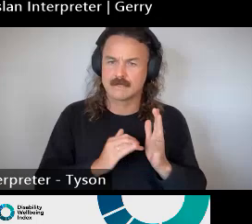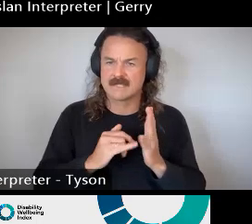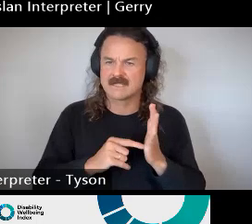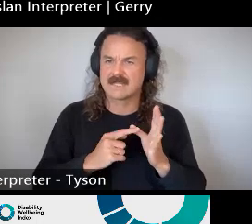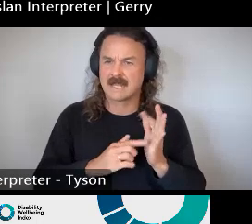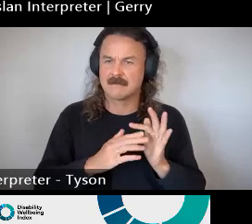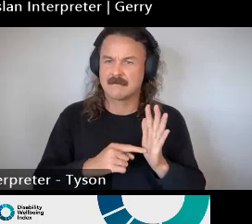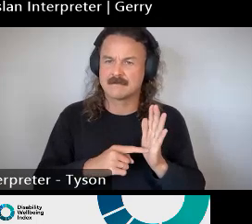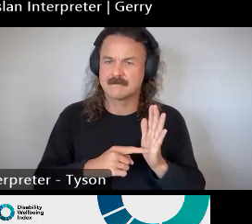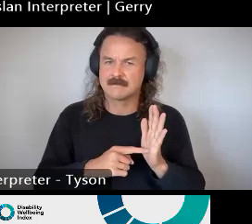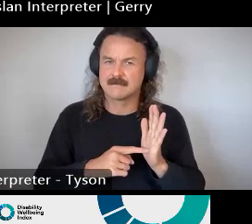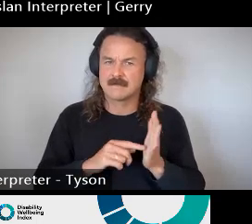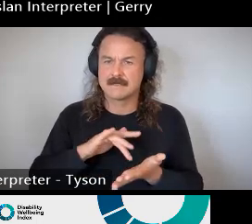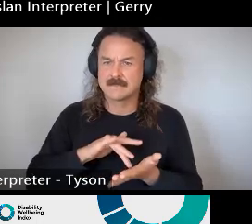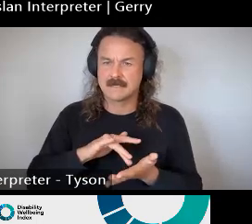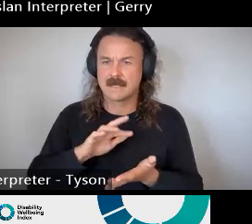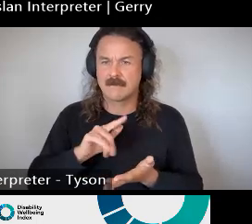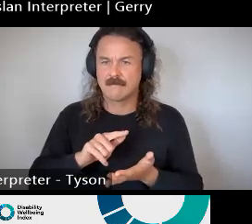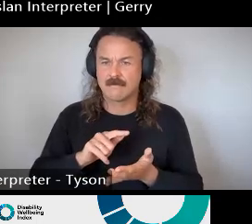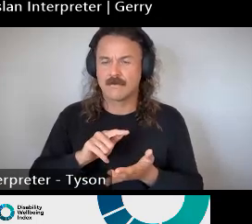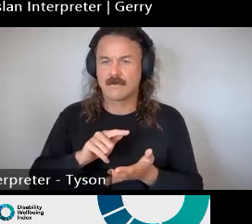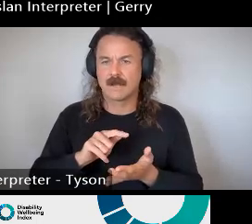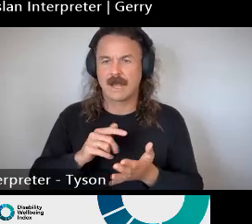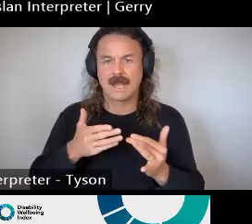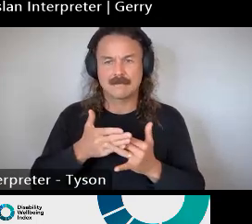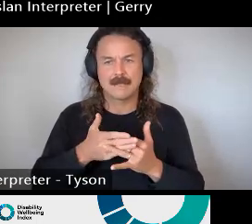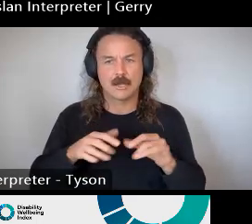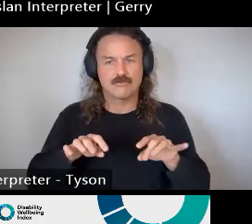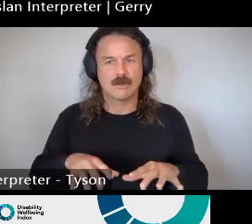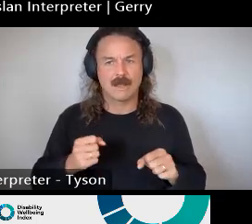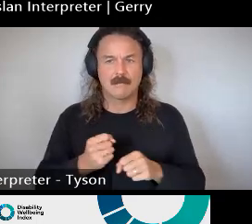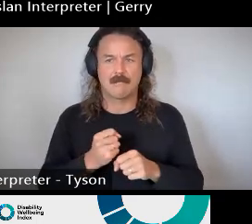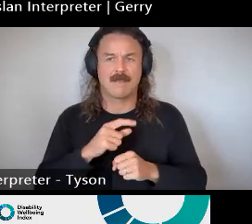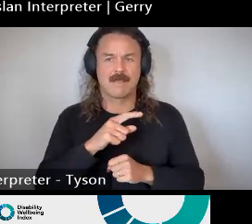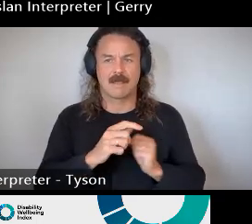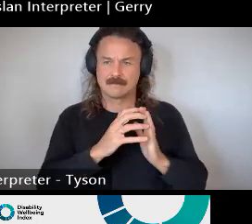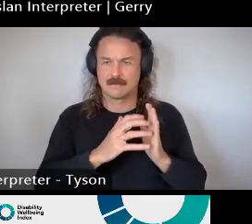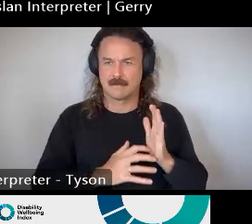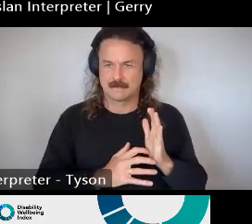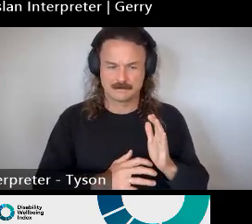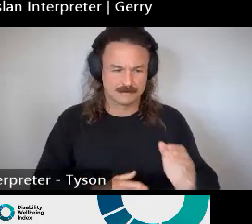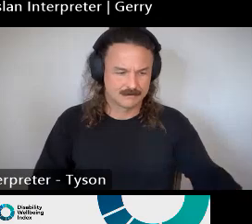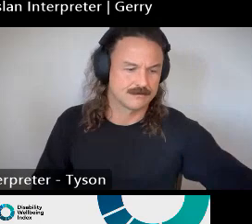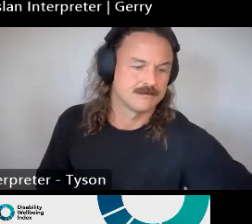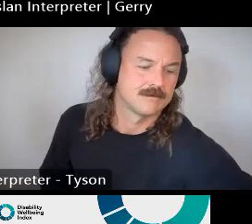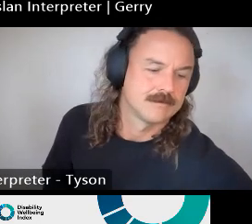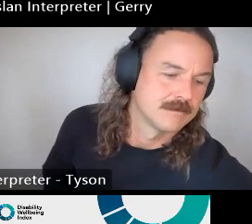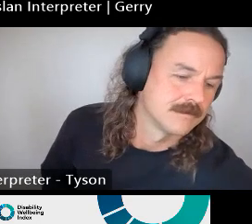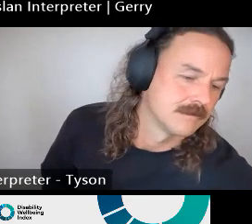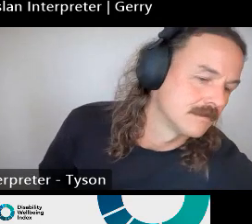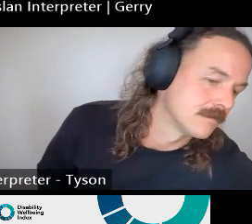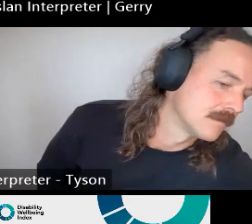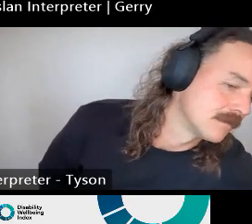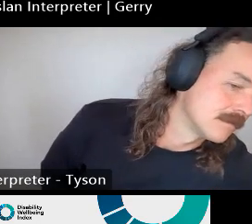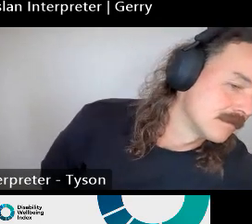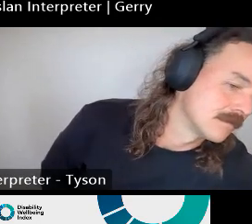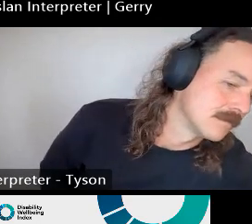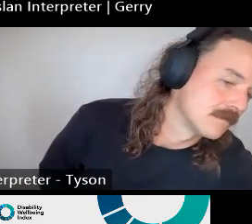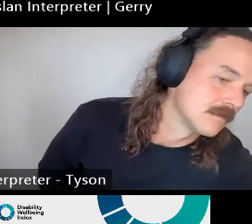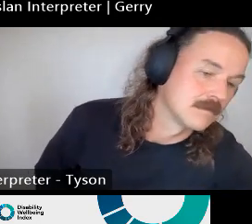produced by Centre for Accessibility Australia. And then you can find our contact details at the right bottom of